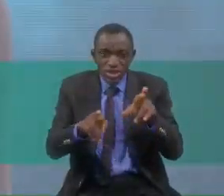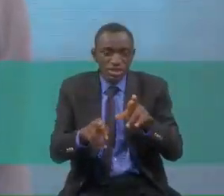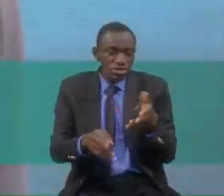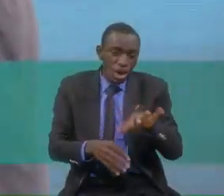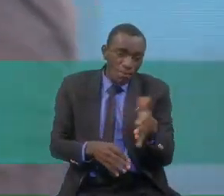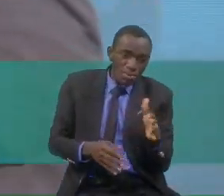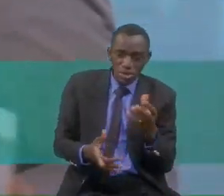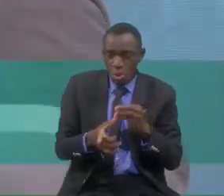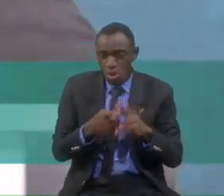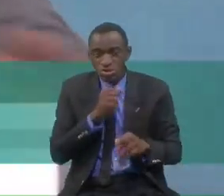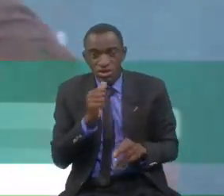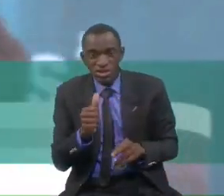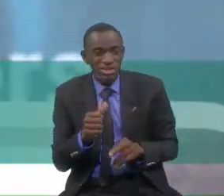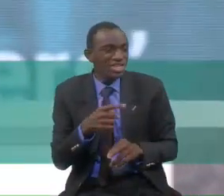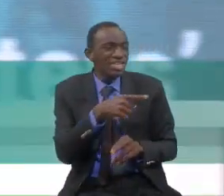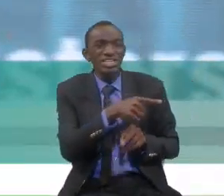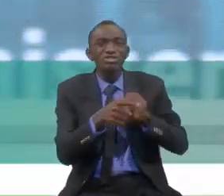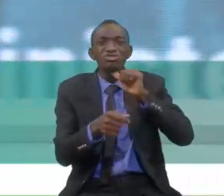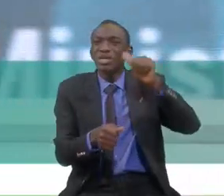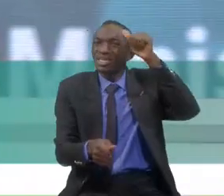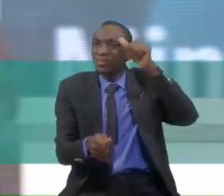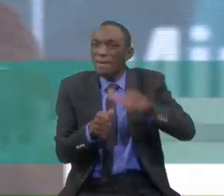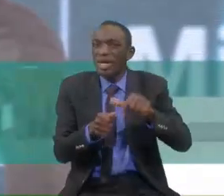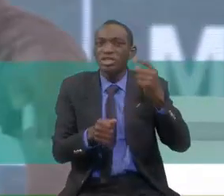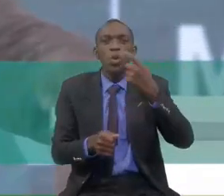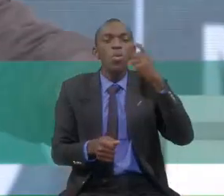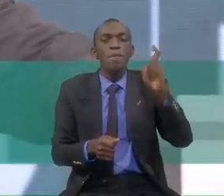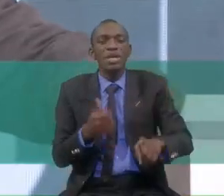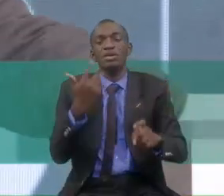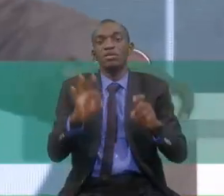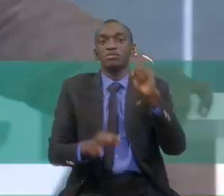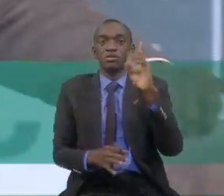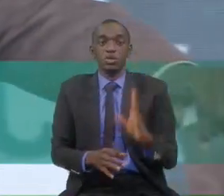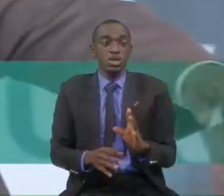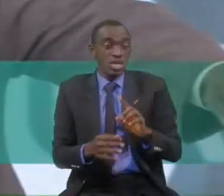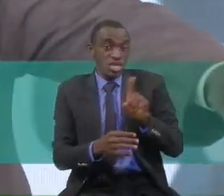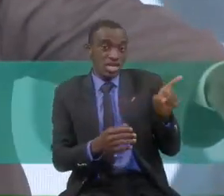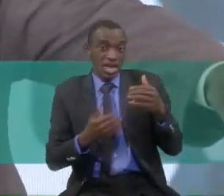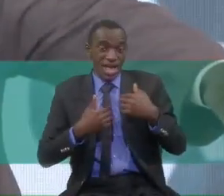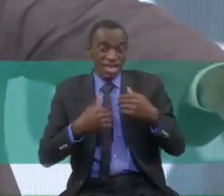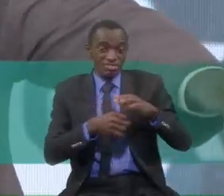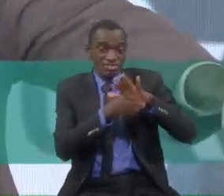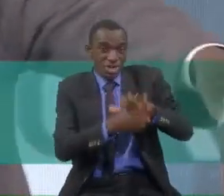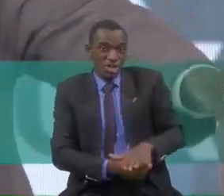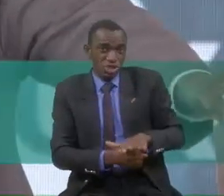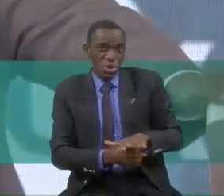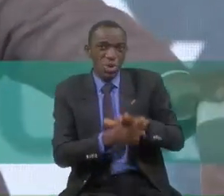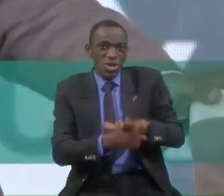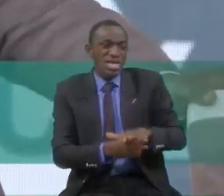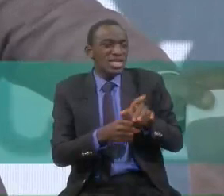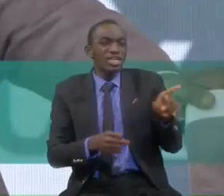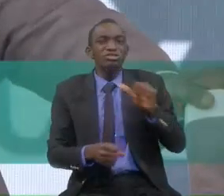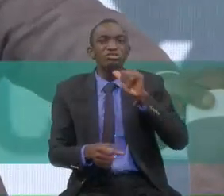they come under pressure, they don't remember the strength, the power of the